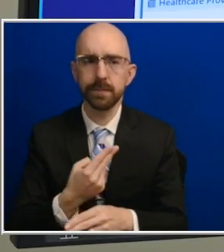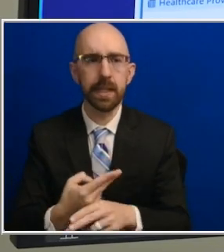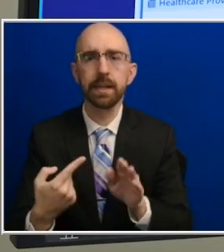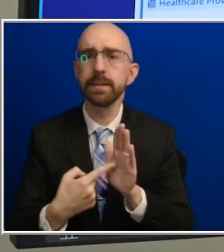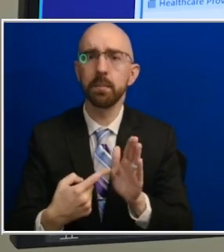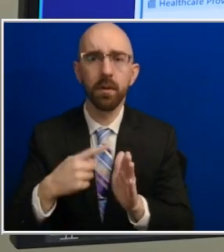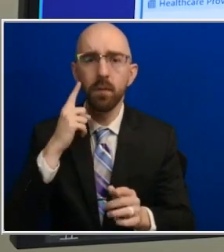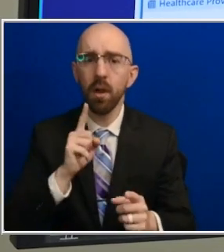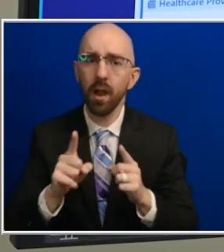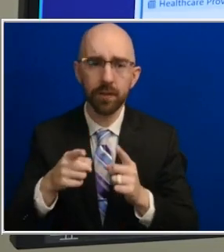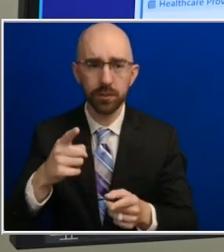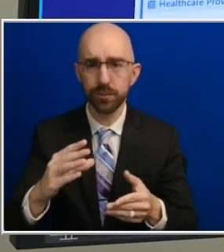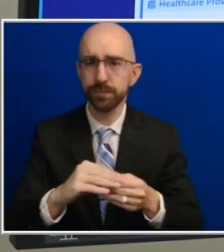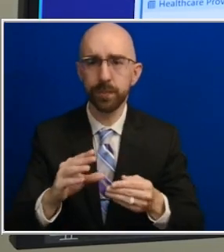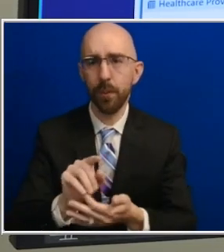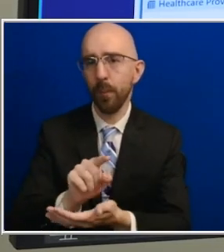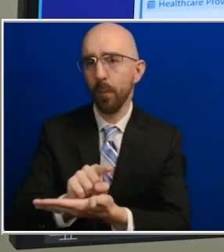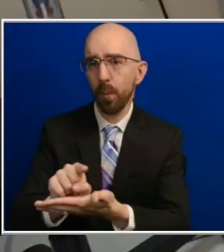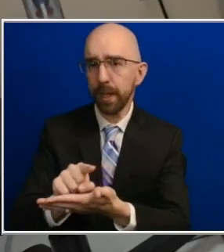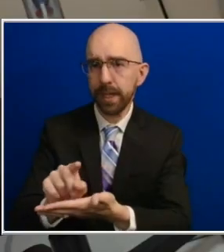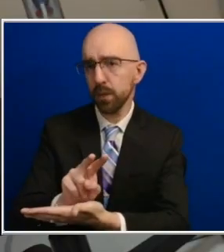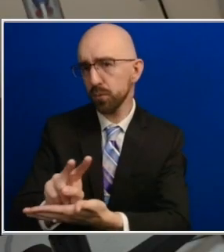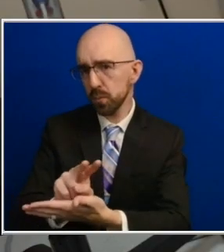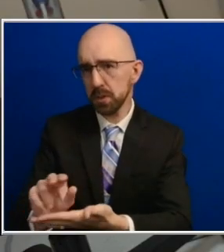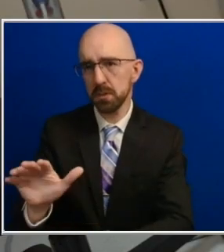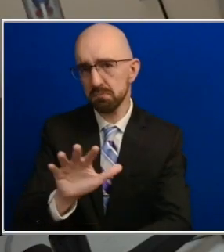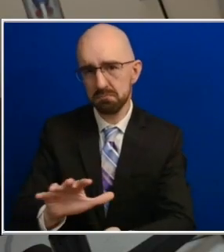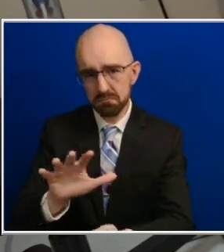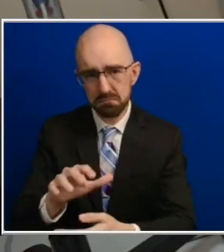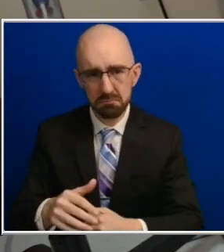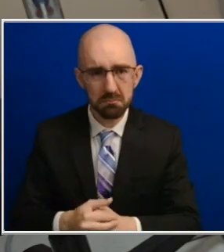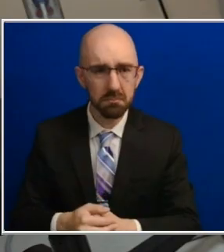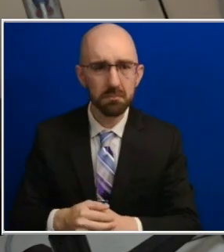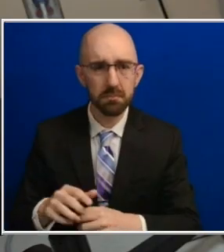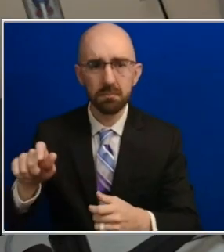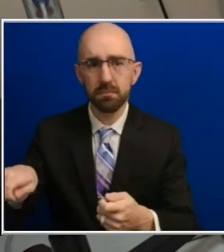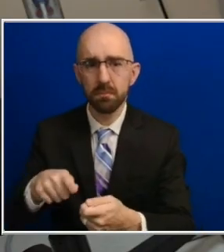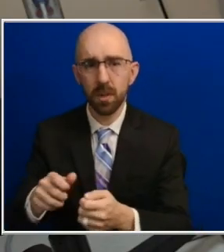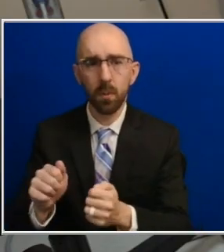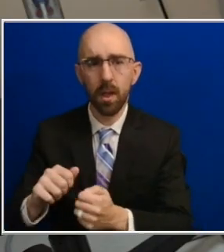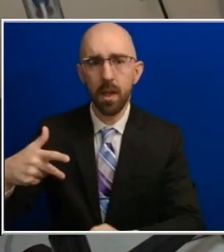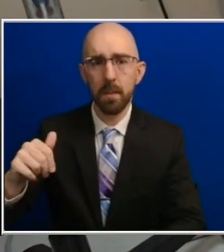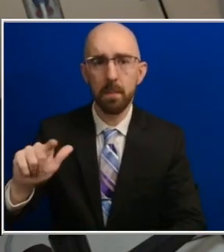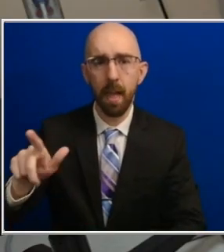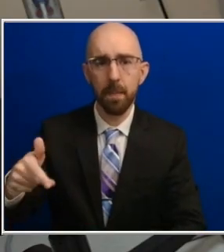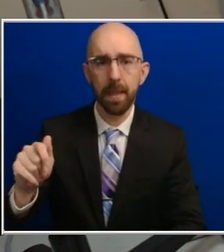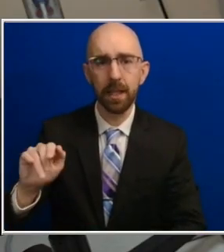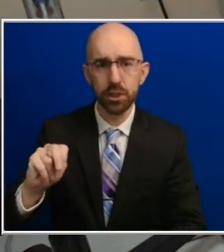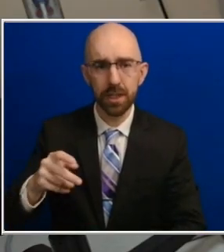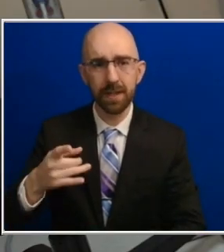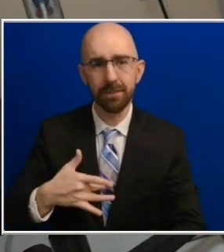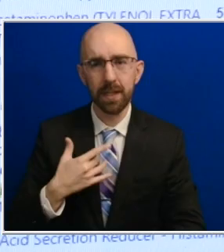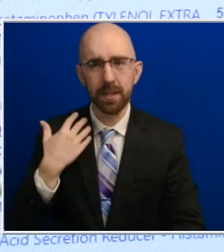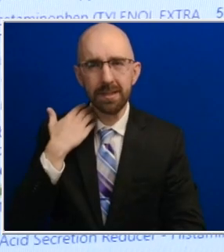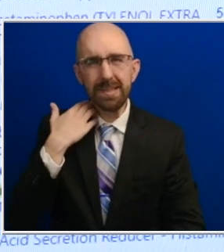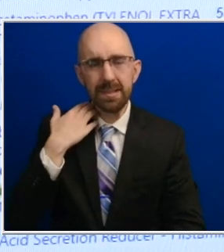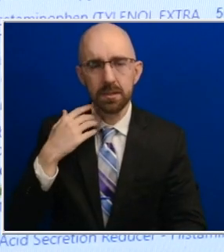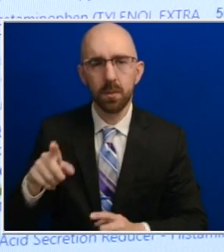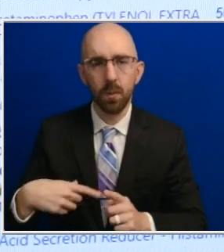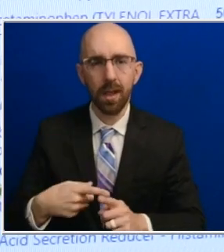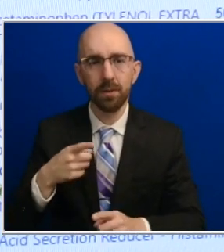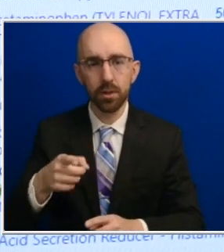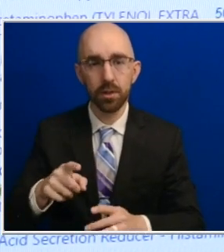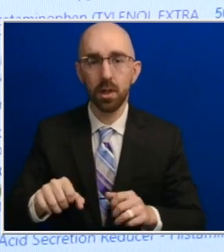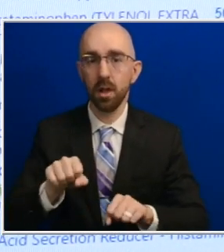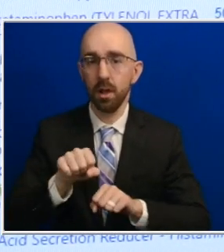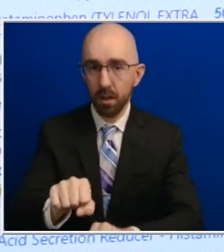was 1 or 2 weeks long, particularly with palpation. It's significant enough to cause wincing, especially when you're accelerating or stopping your car, right? So it captured